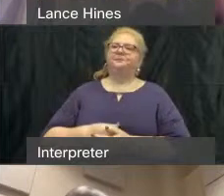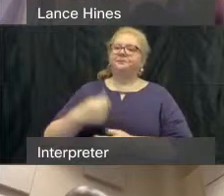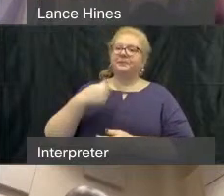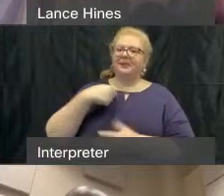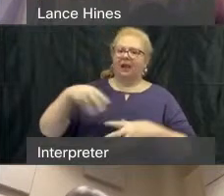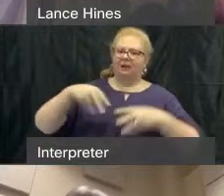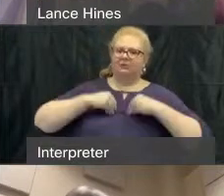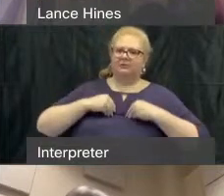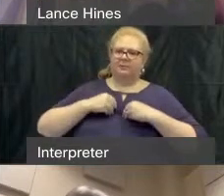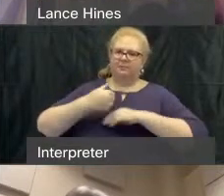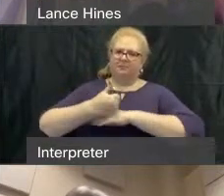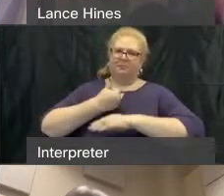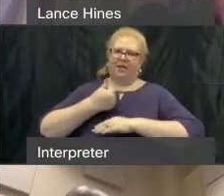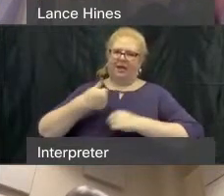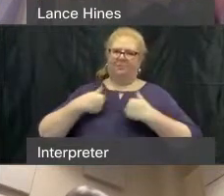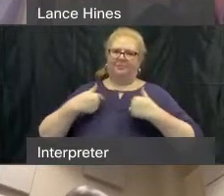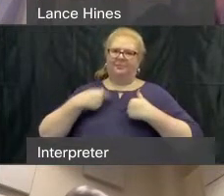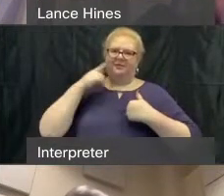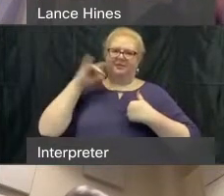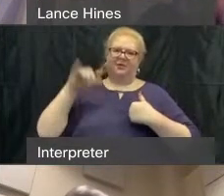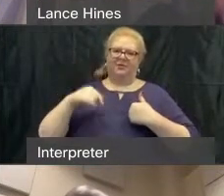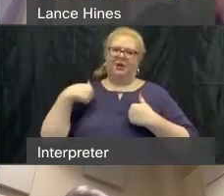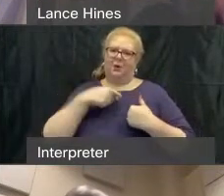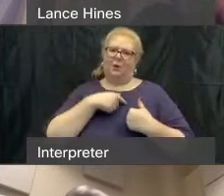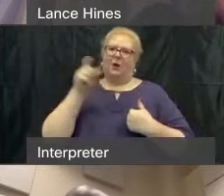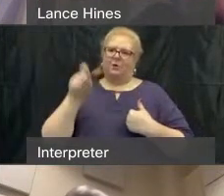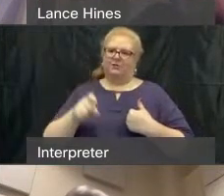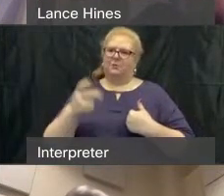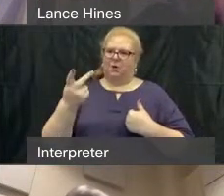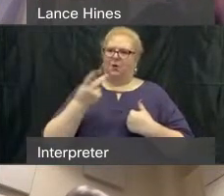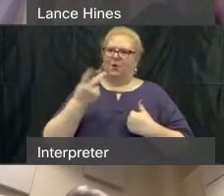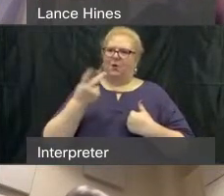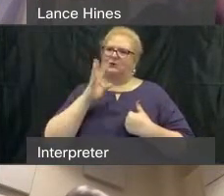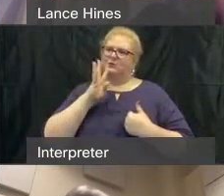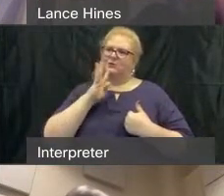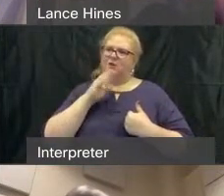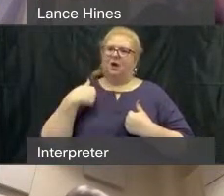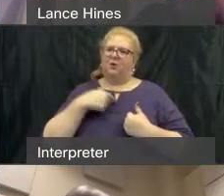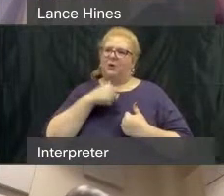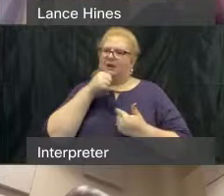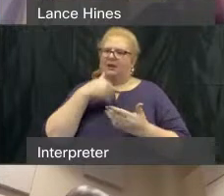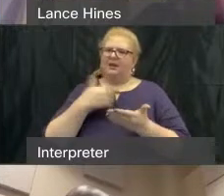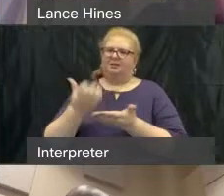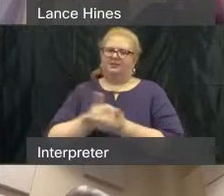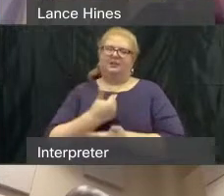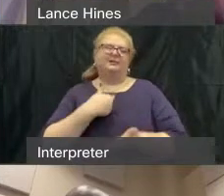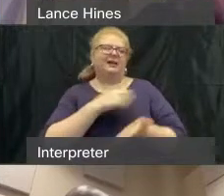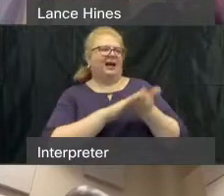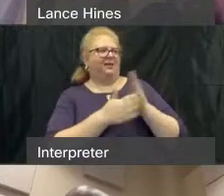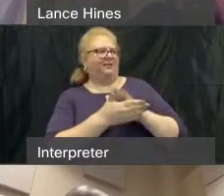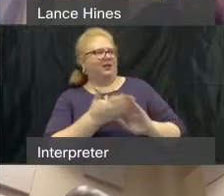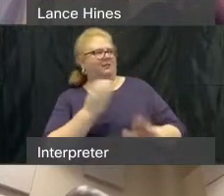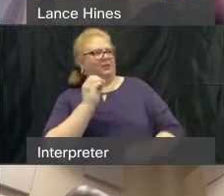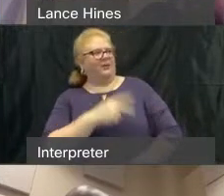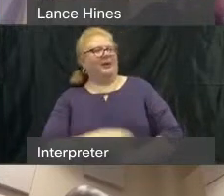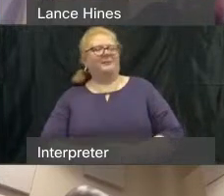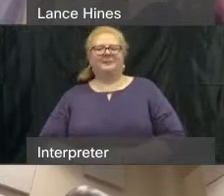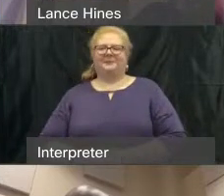Director, right on that. I know I didn't. We were supposed to speak one day, and we didn't get a chance to talk, so. I forgive you. Yeah.